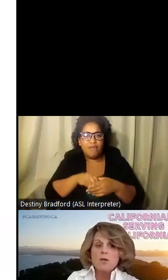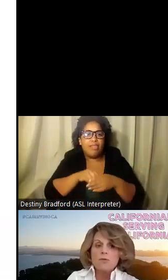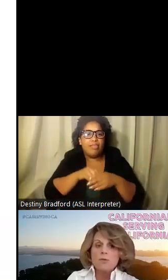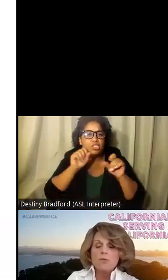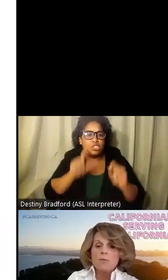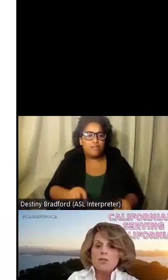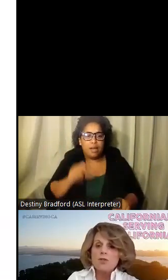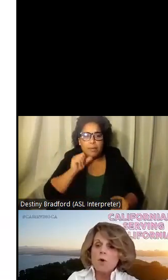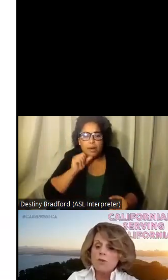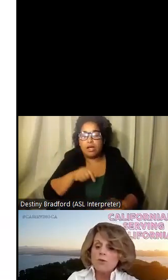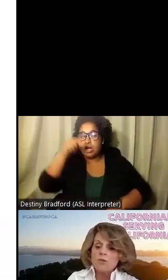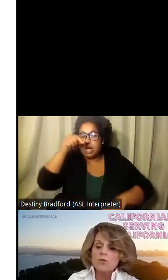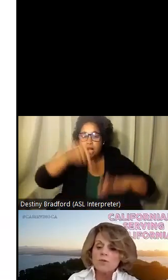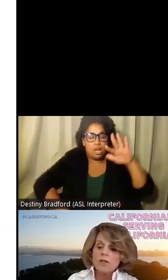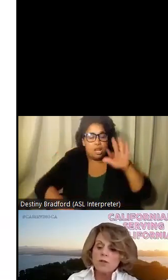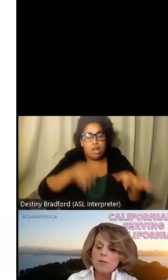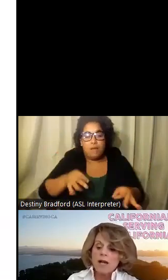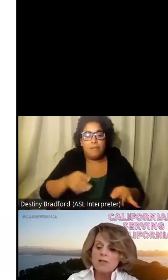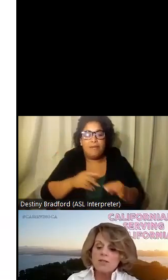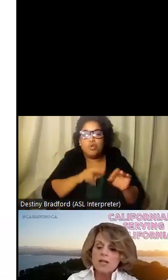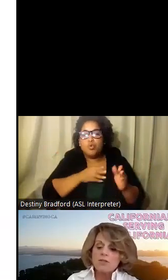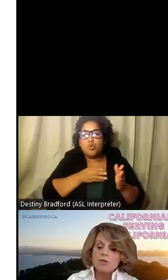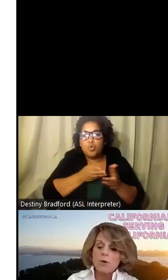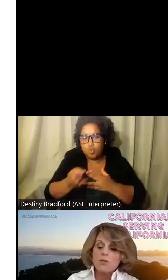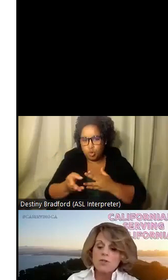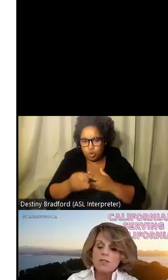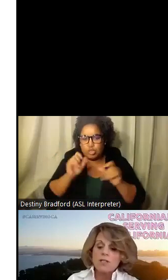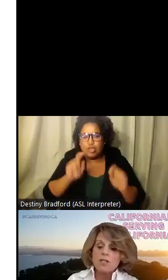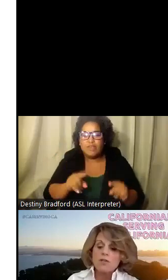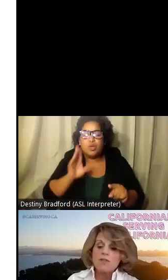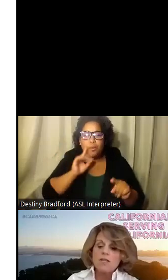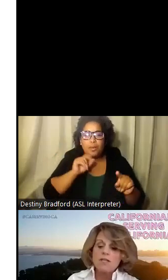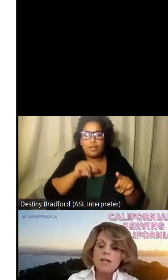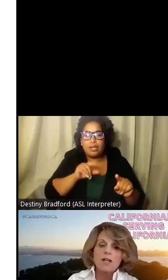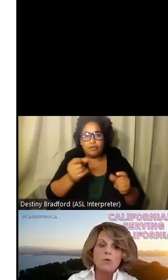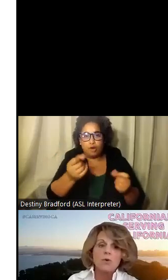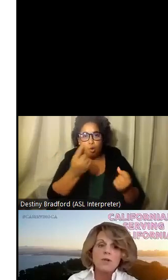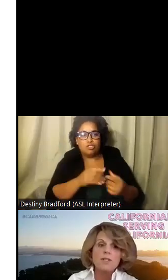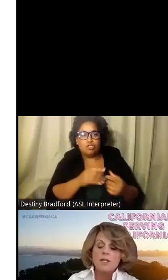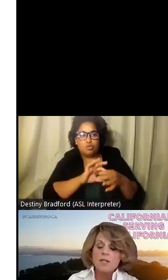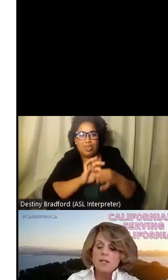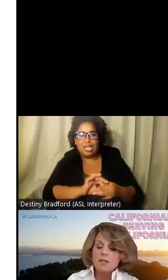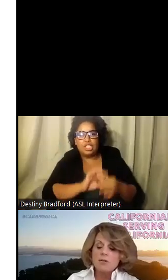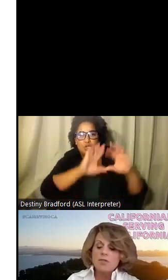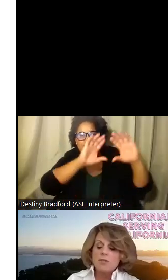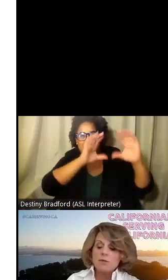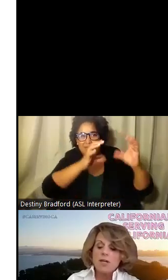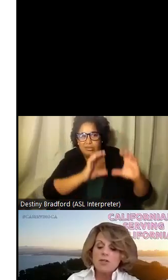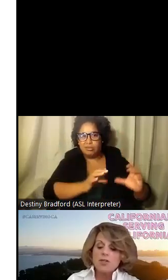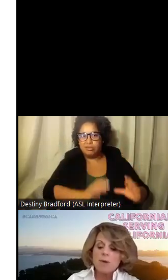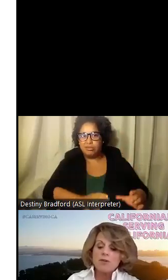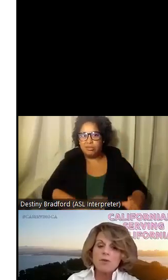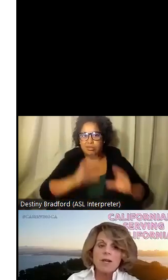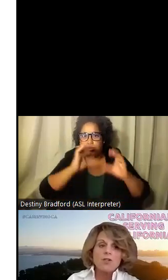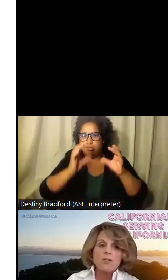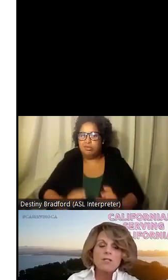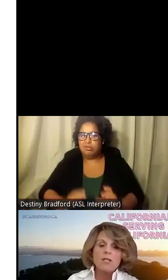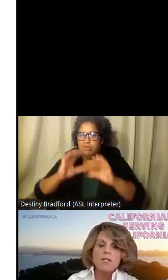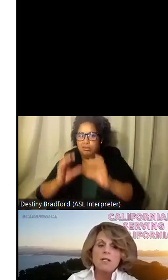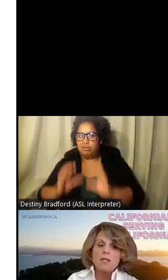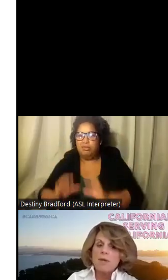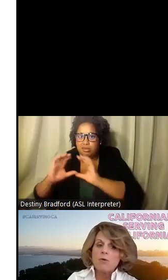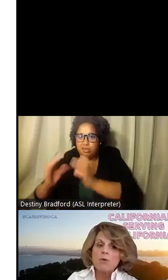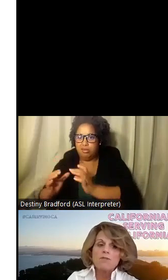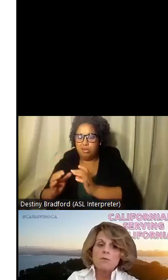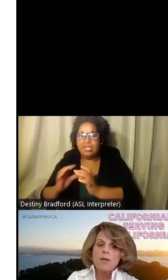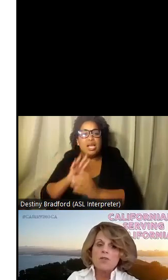not going to go through them, but as you walk through the survey, you'll be asked to answer questions in each of these categories. Includes information about your